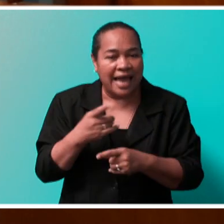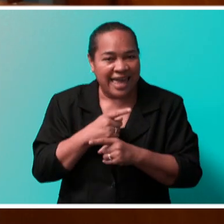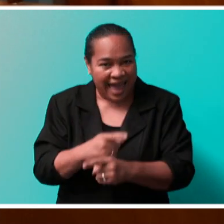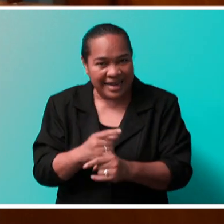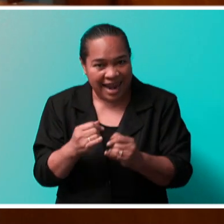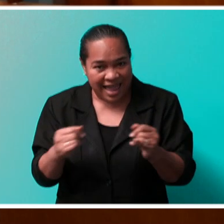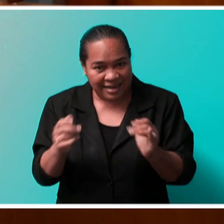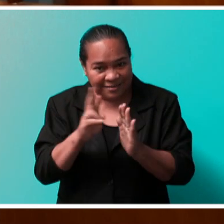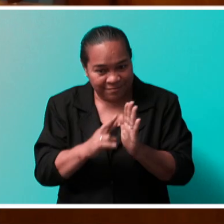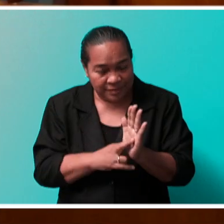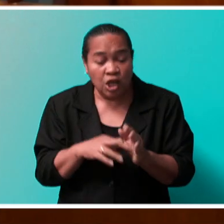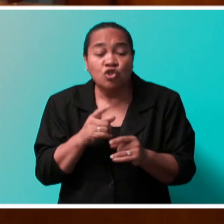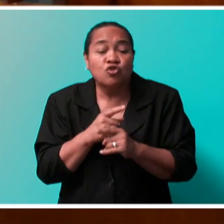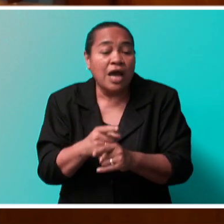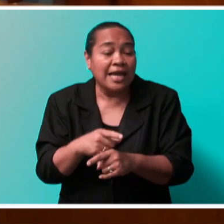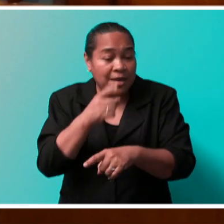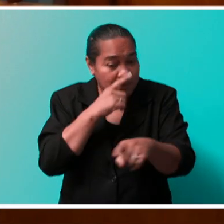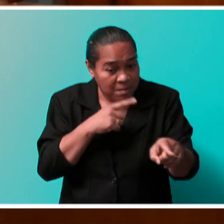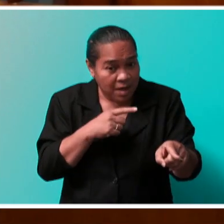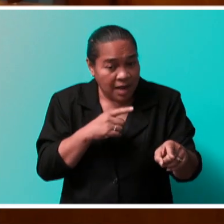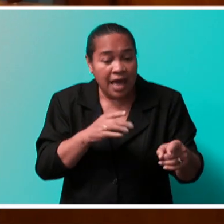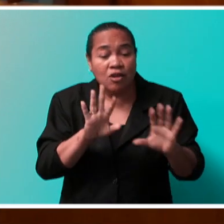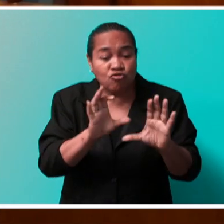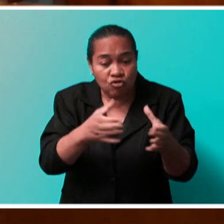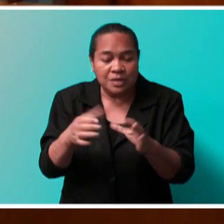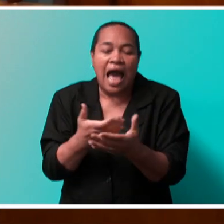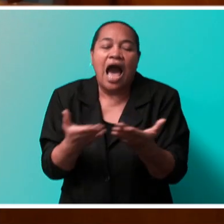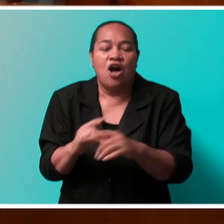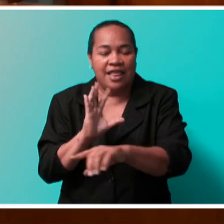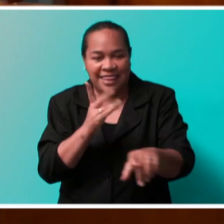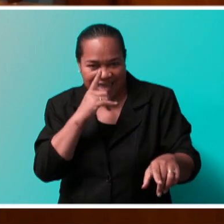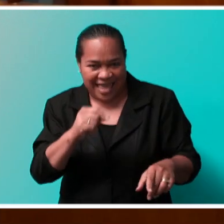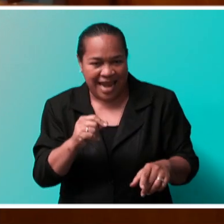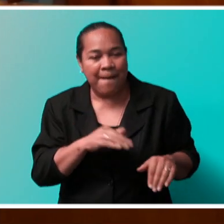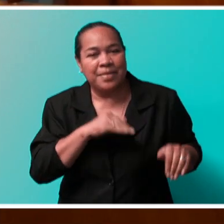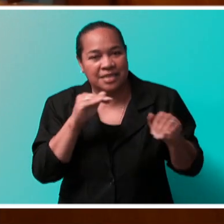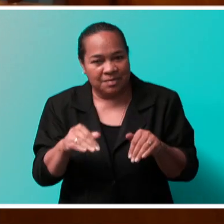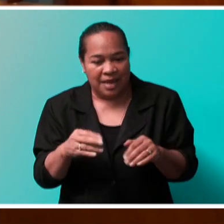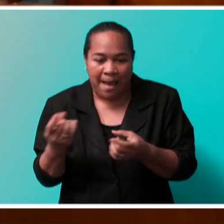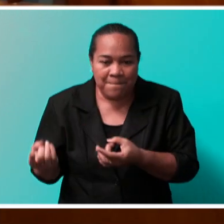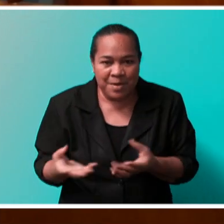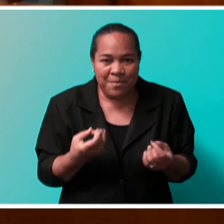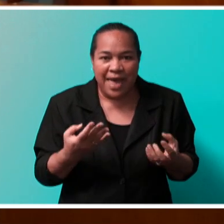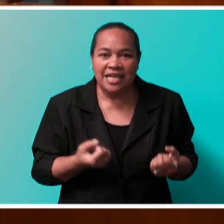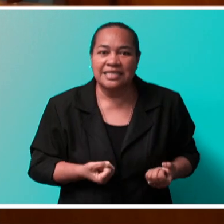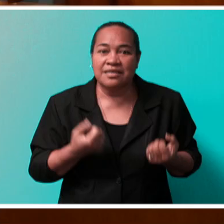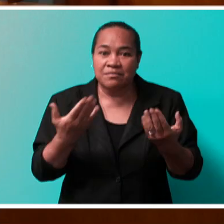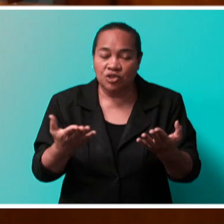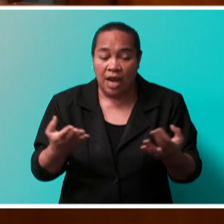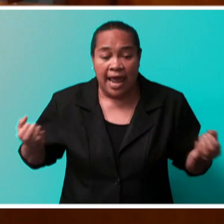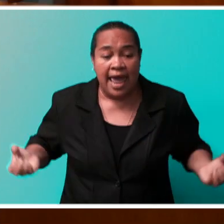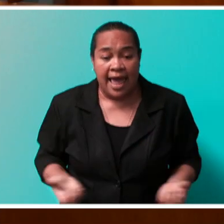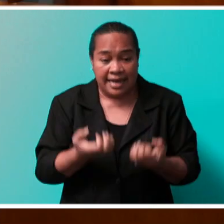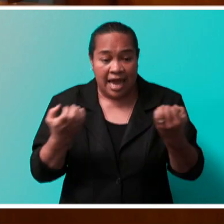guide individuals and groups on how they may participate and prepare submissions, and encourage